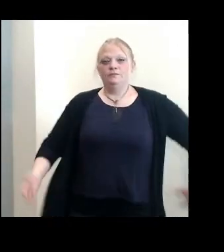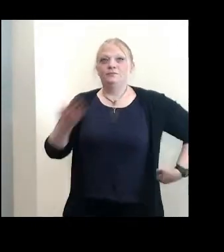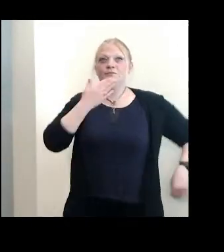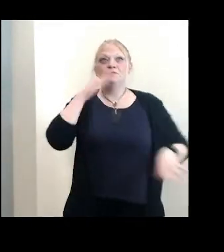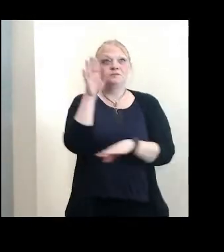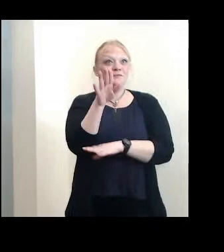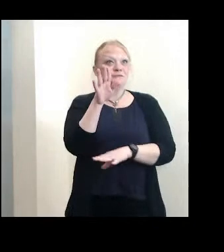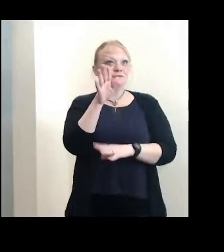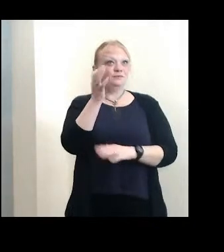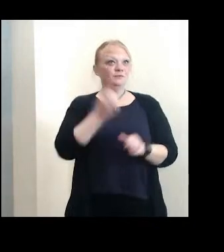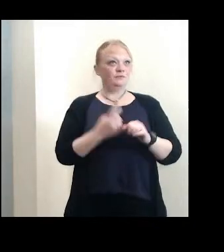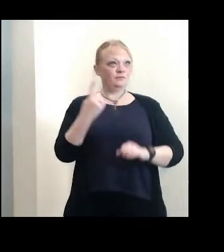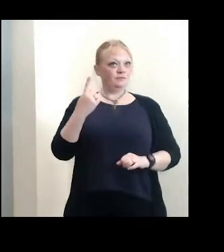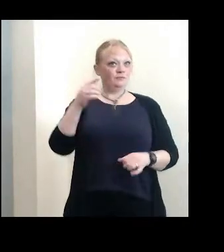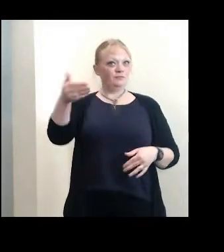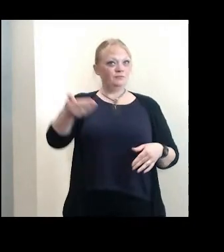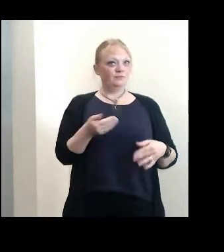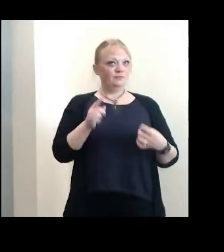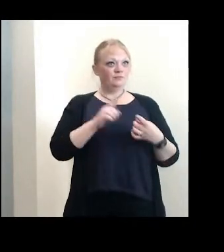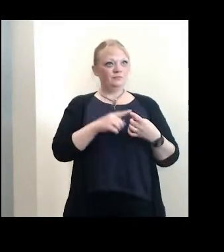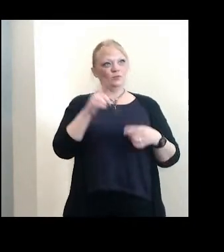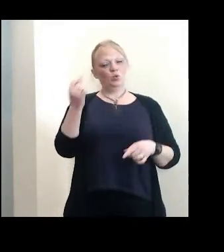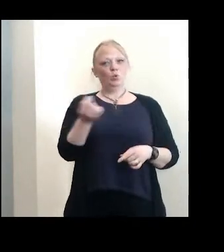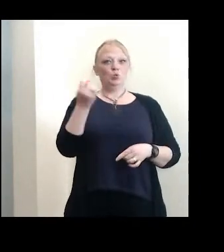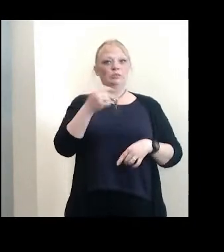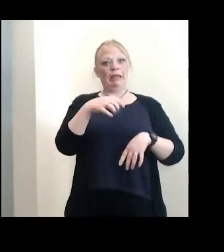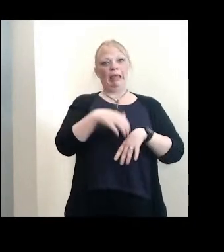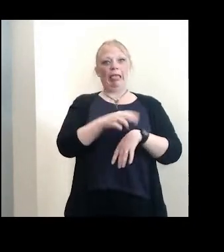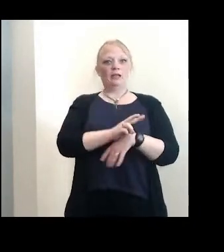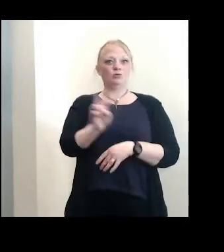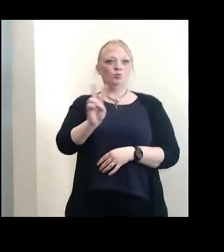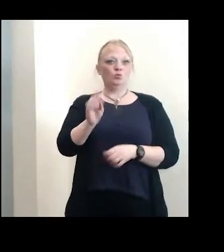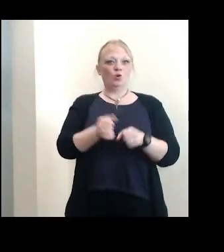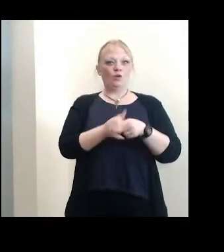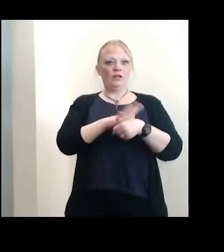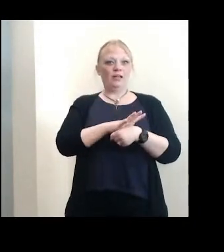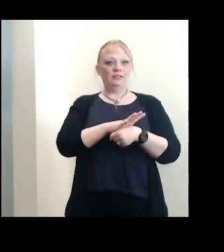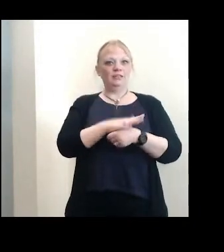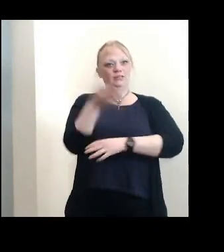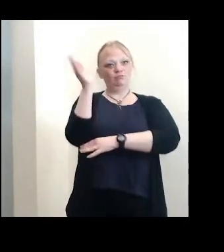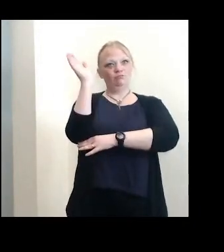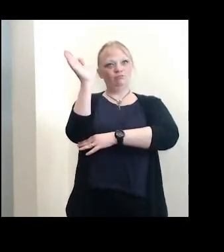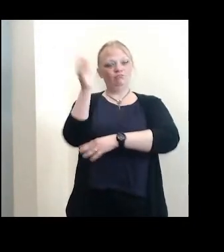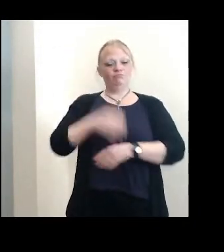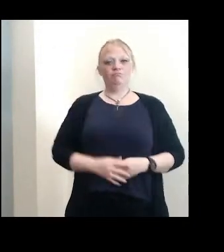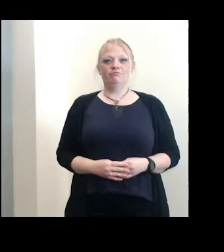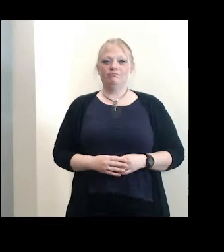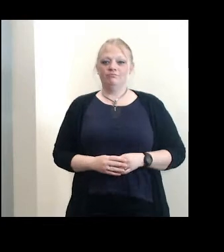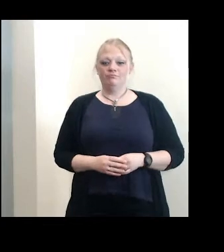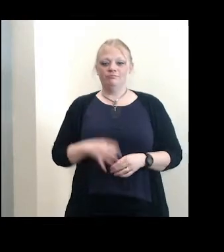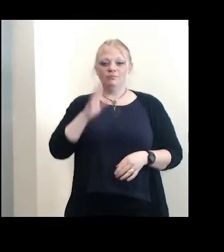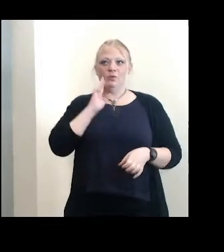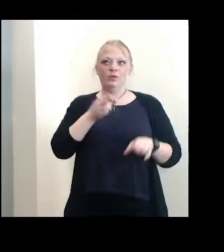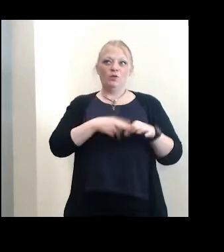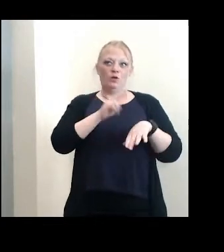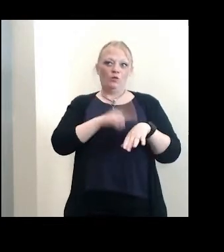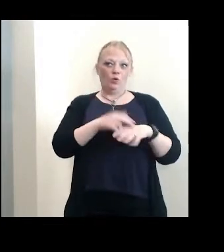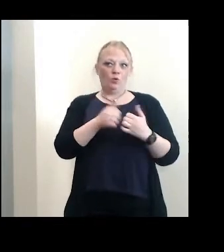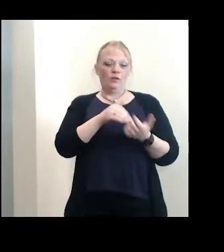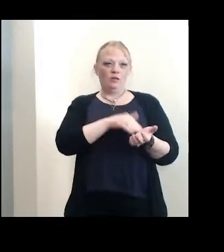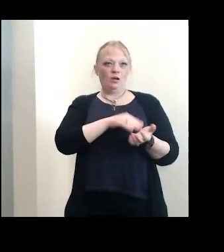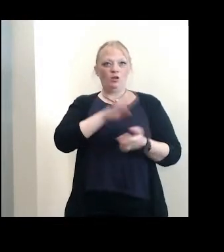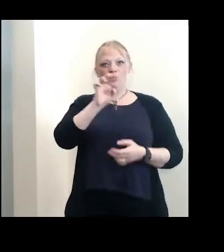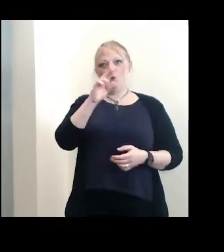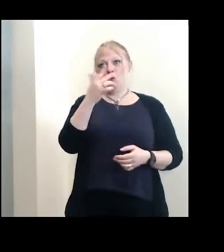Good afternoon, everyone, and welcome to our Tuesday at 2 COVID-19 briefing. We'll be joined by, of course, Dr. Gail